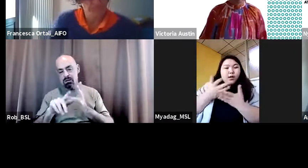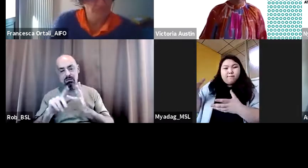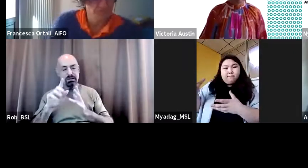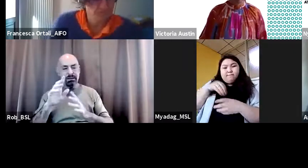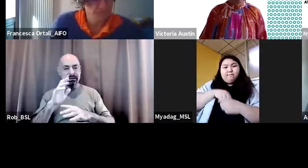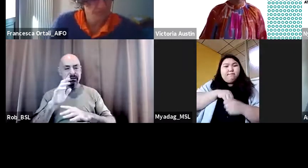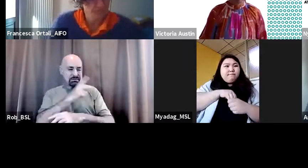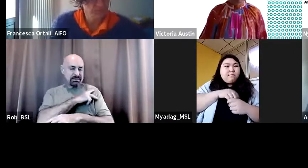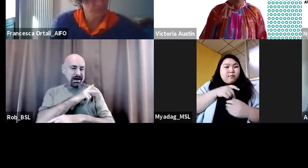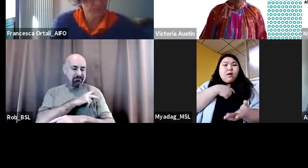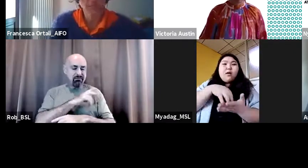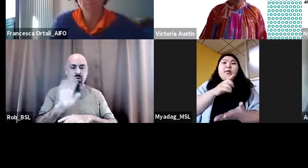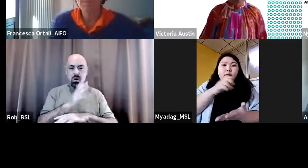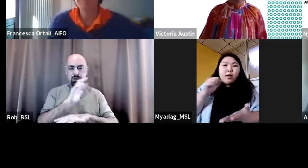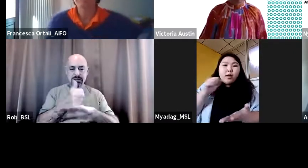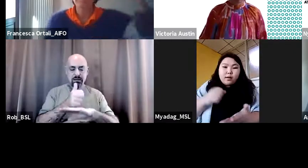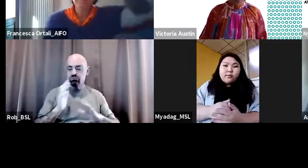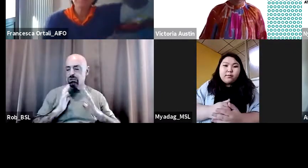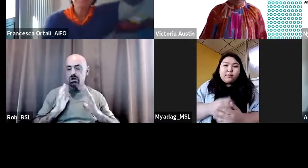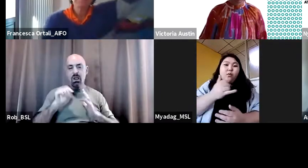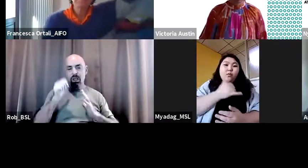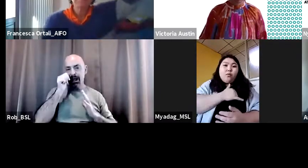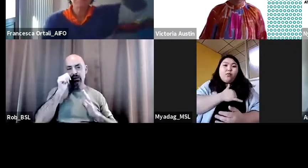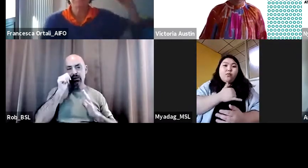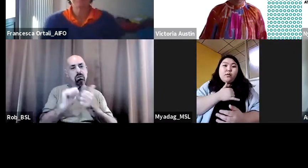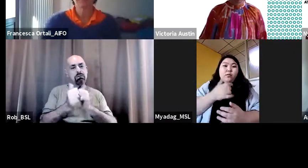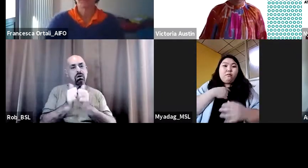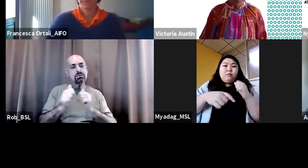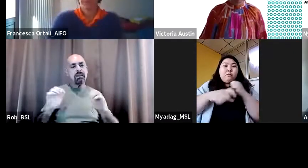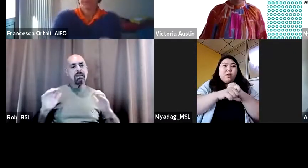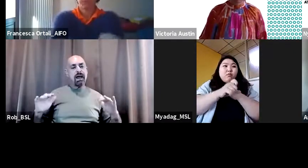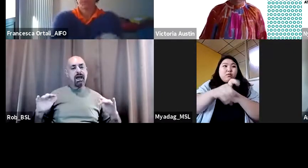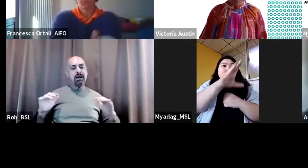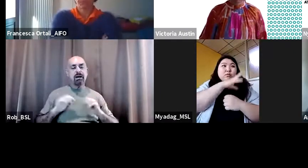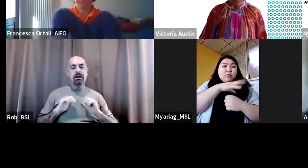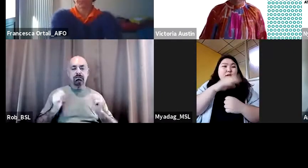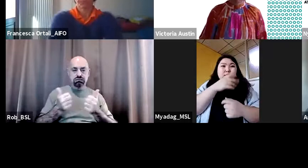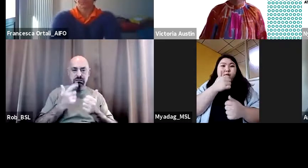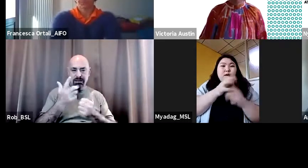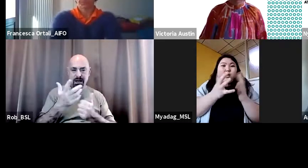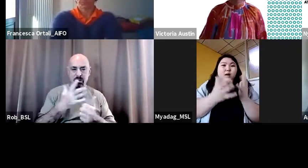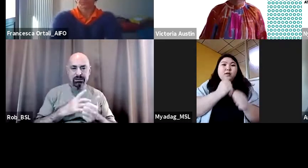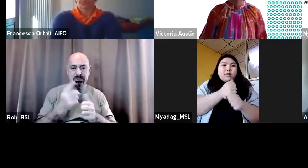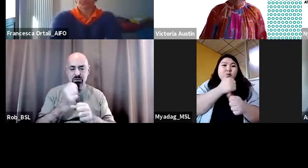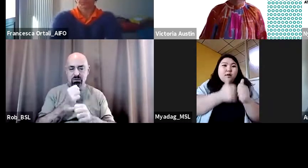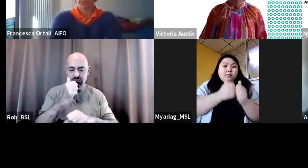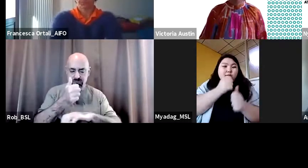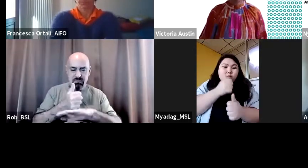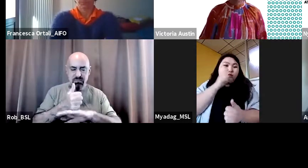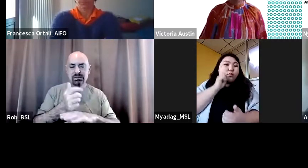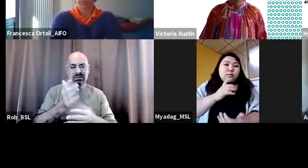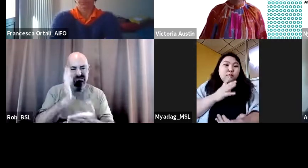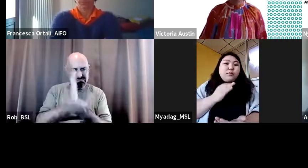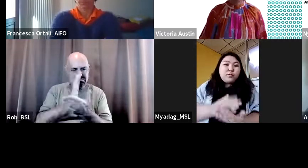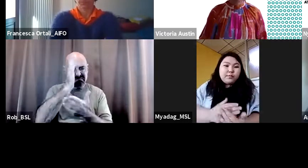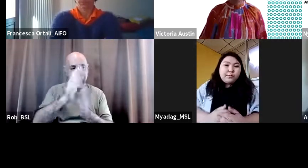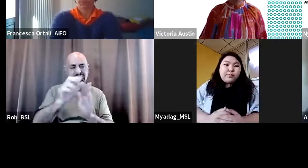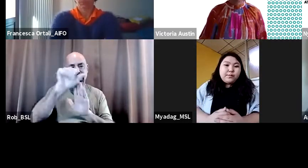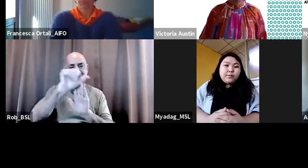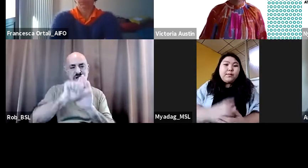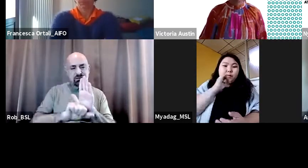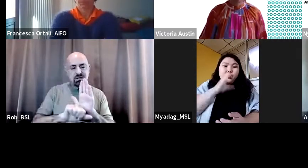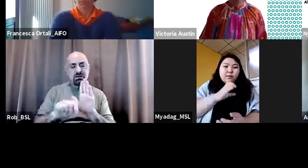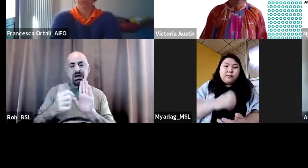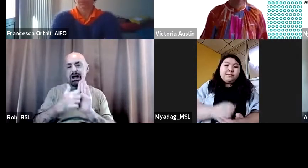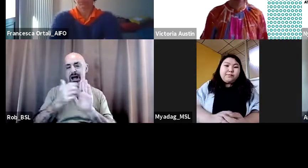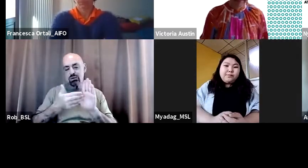they are aware of this partnership. So we have now to fix, a tangible agenda to see how we push the